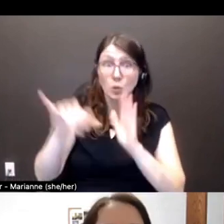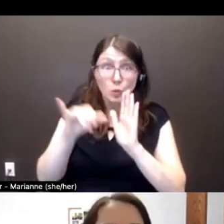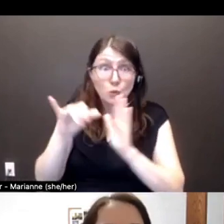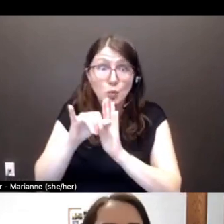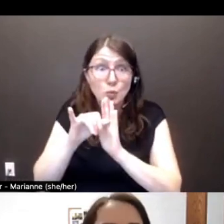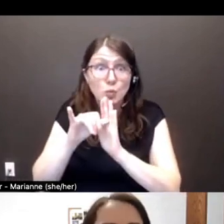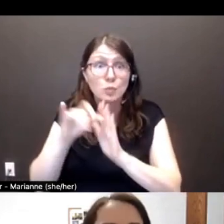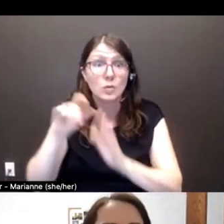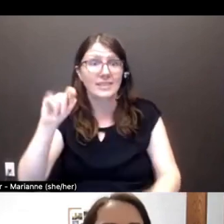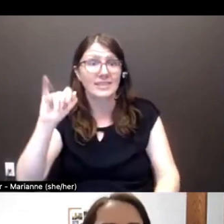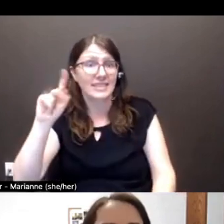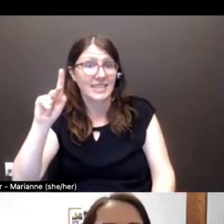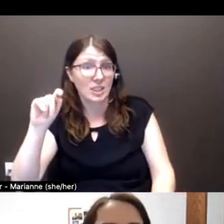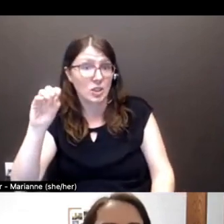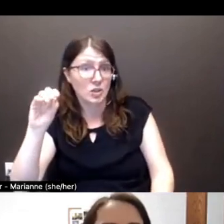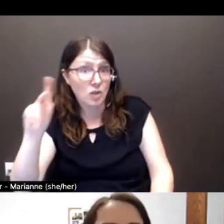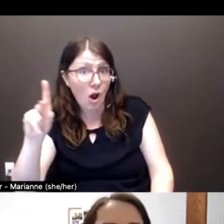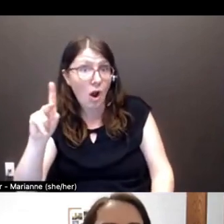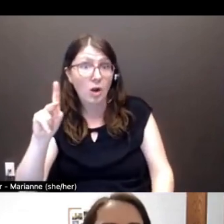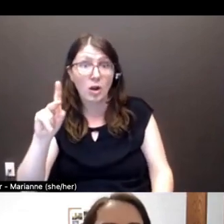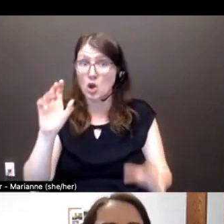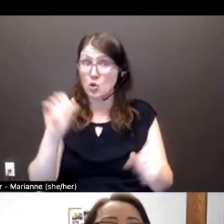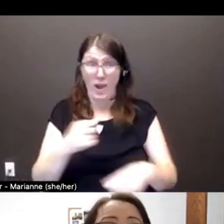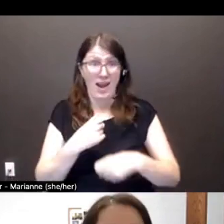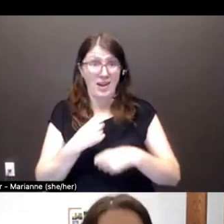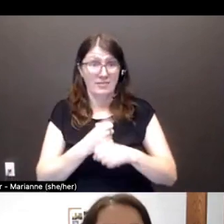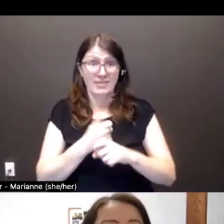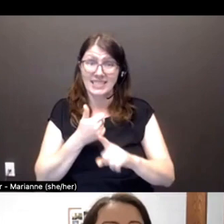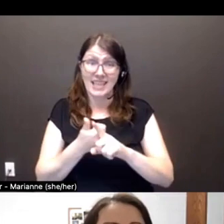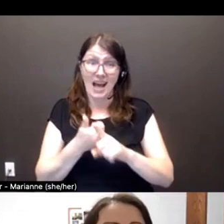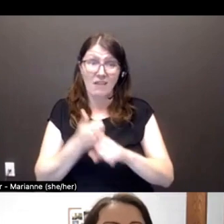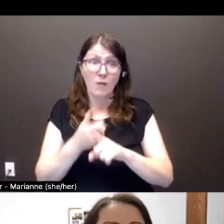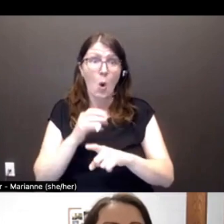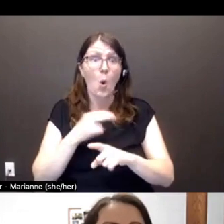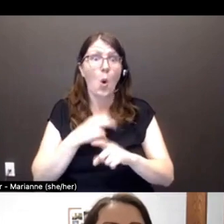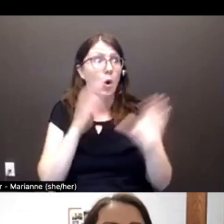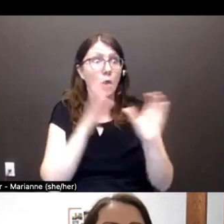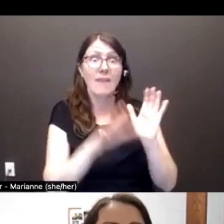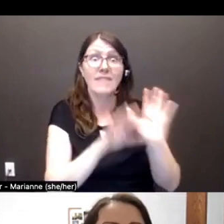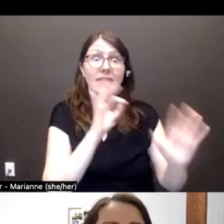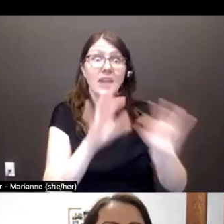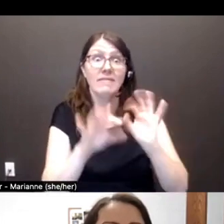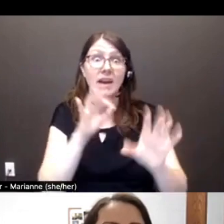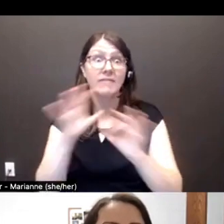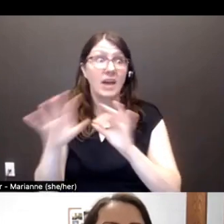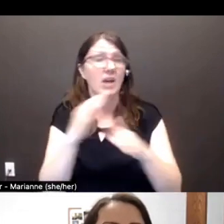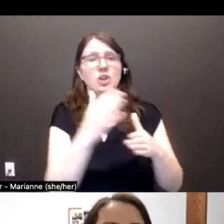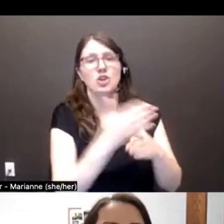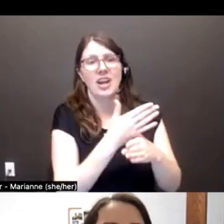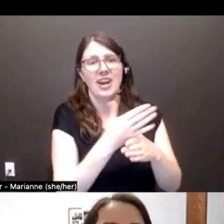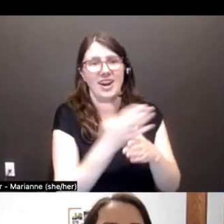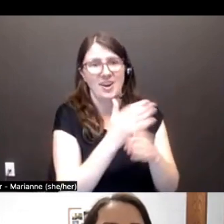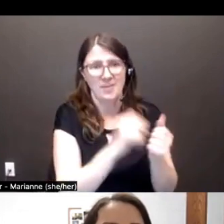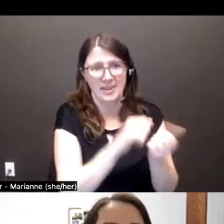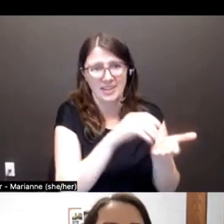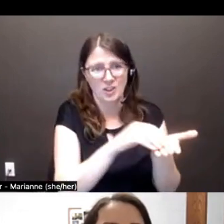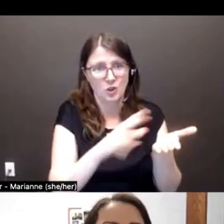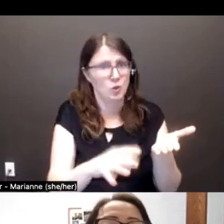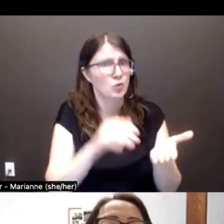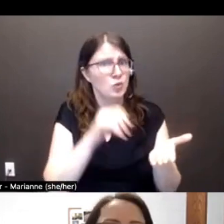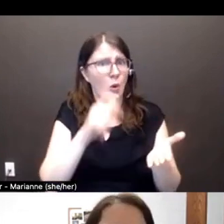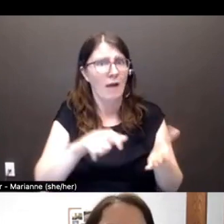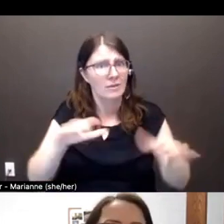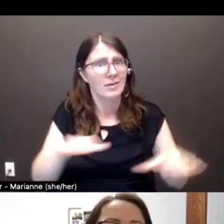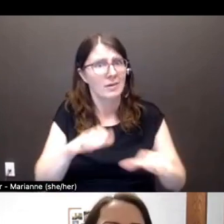create content or consume the content. Yes, I think we benefit both ways. Exactly. And Maxine, one thing that I just wanted to go back